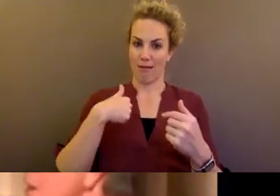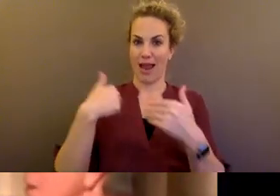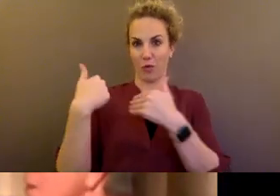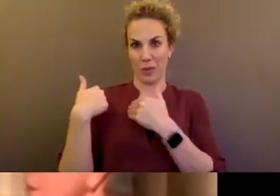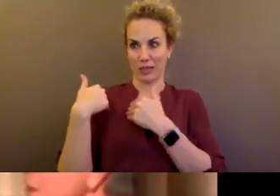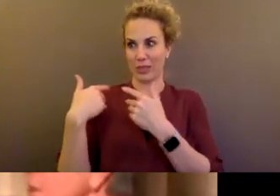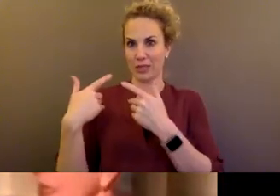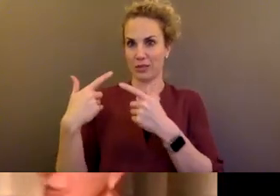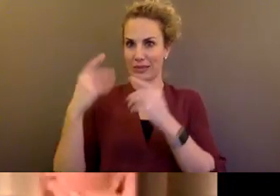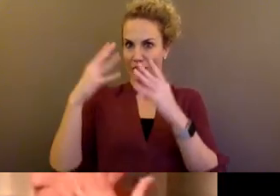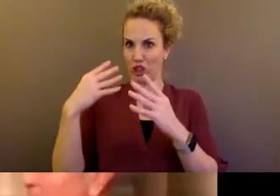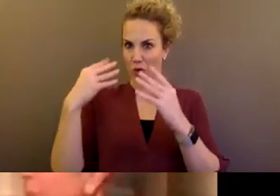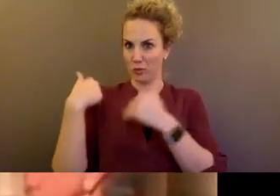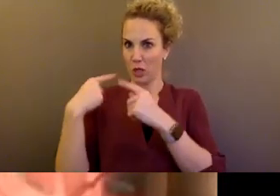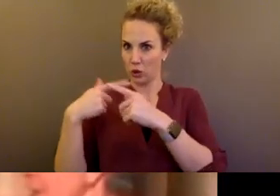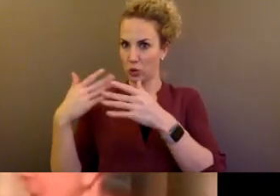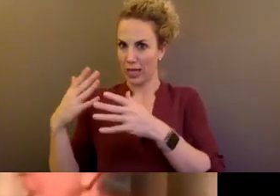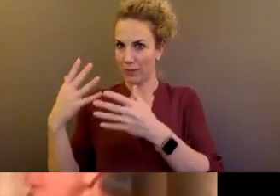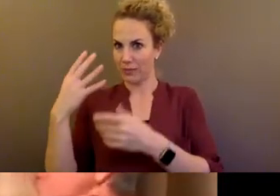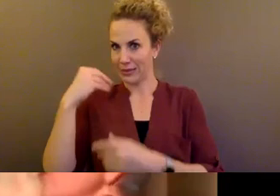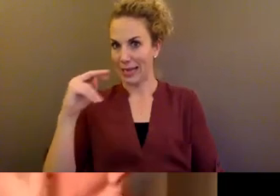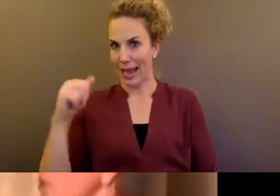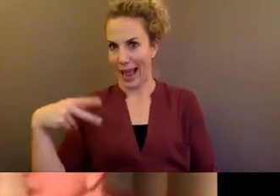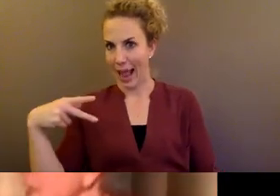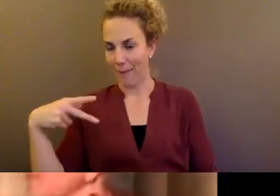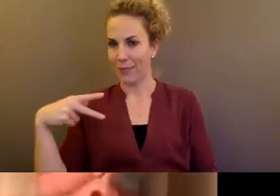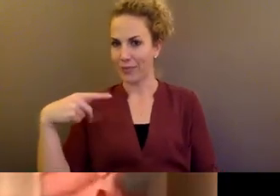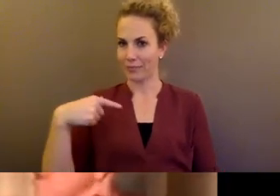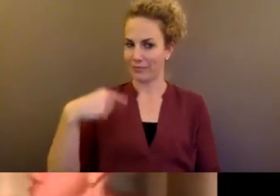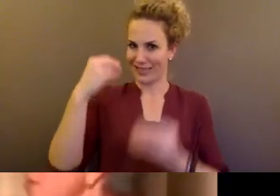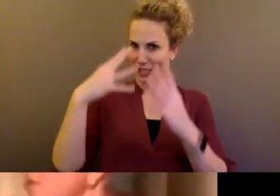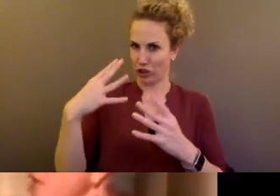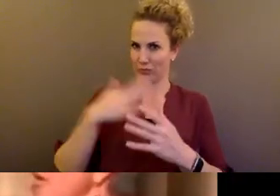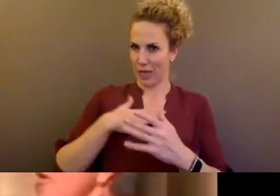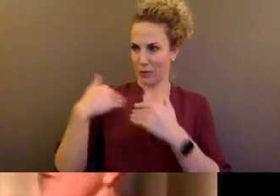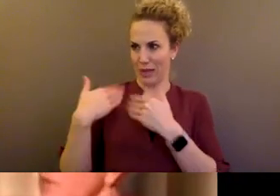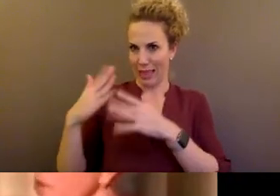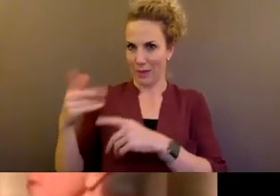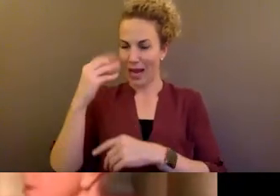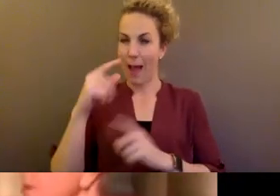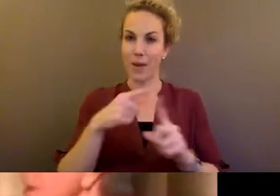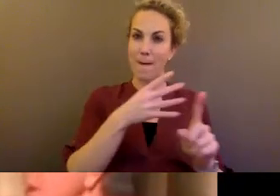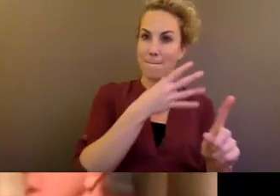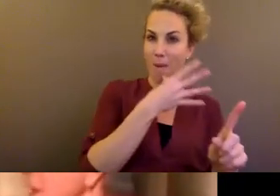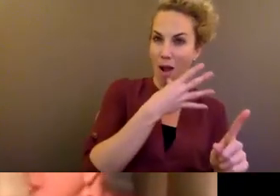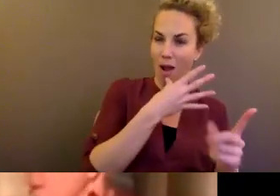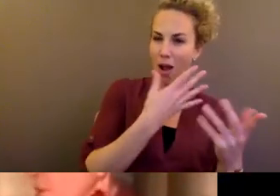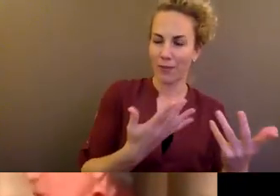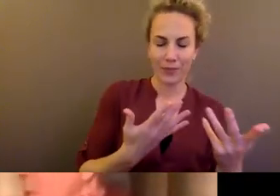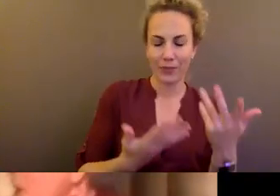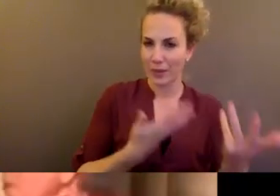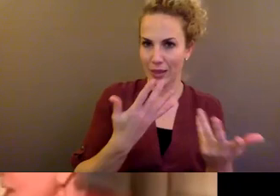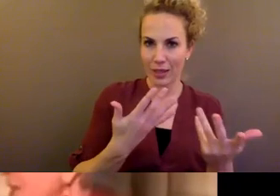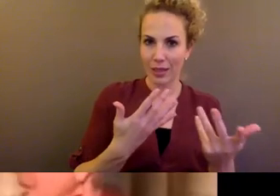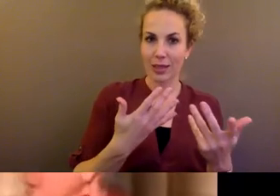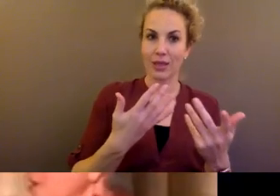child. His well-being requires that he naps. You have a responsibility to the mother. If you're a private,